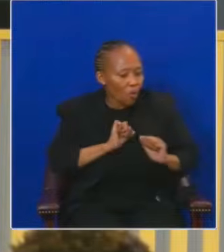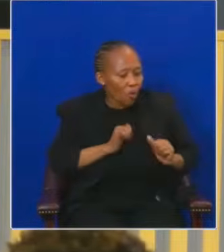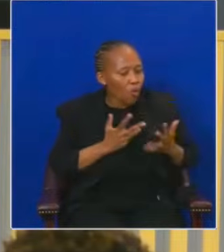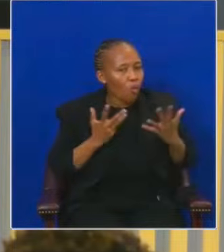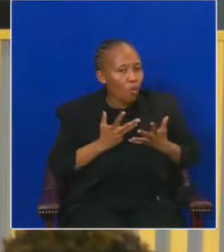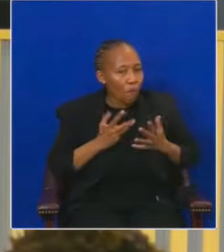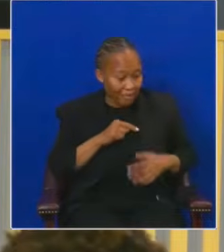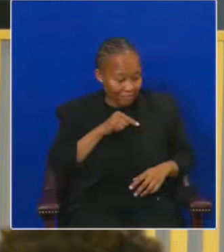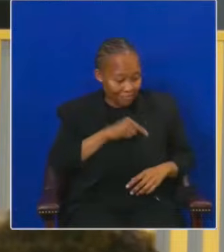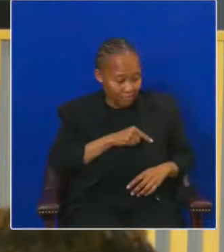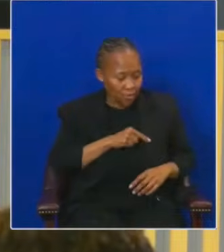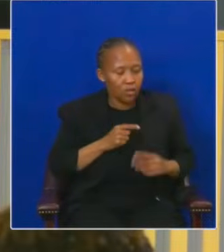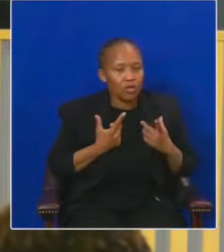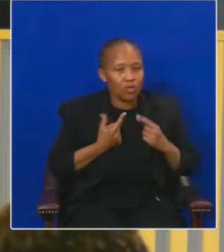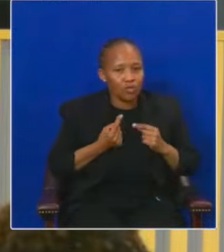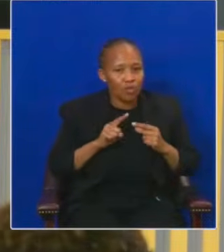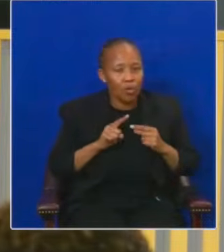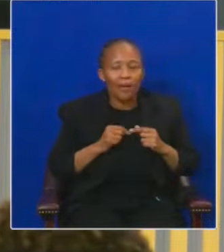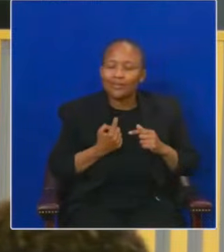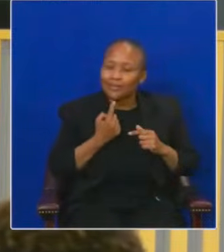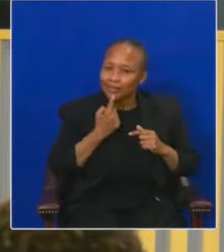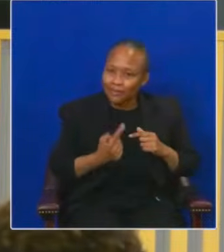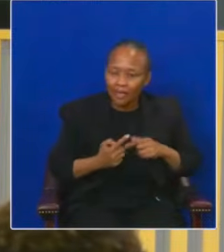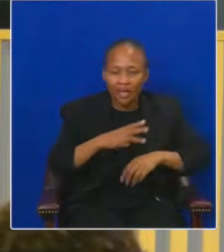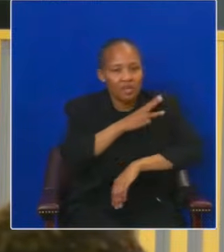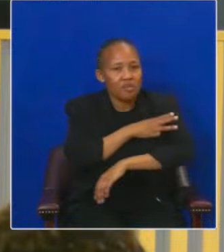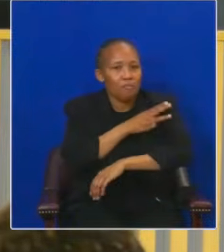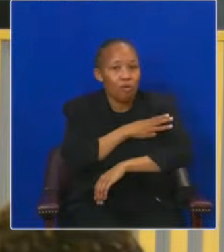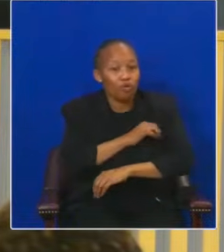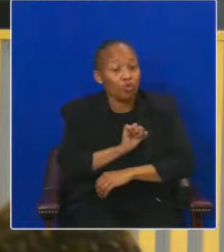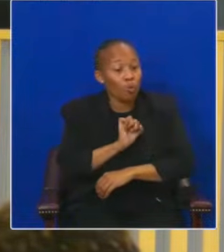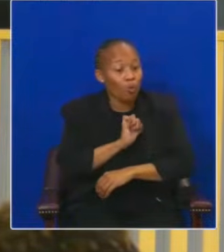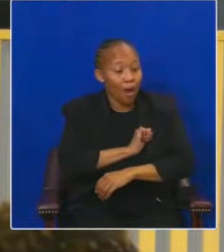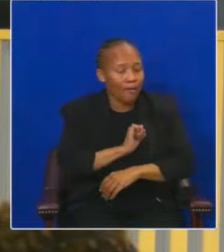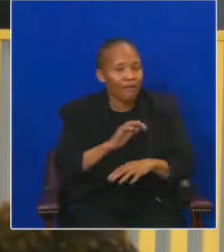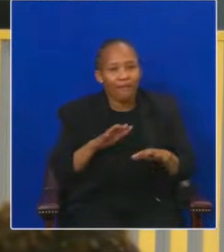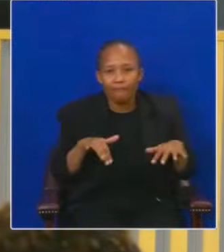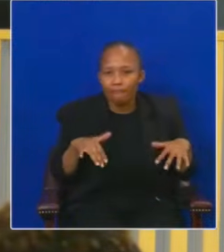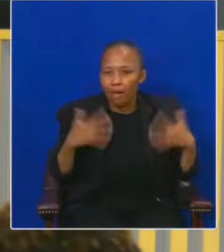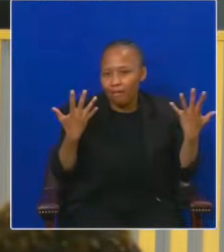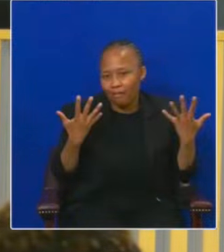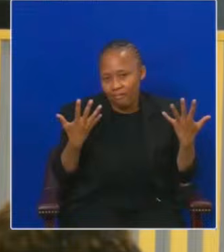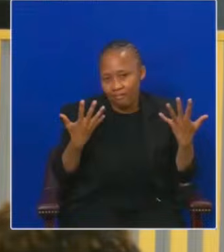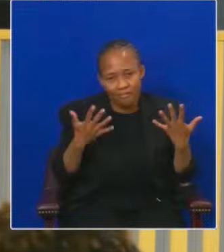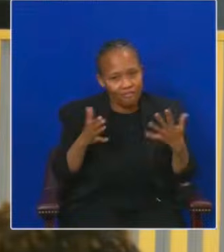was not there, it is my belief that